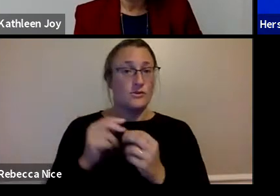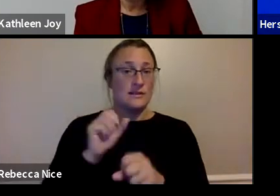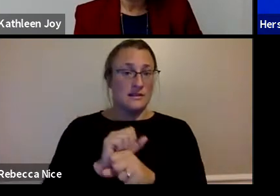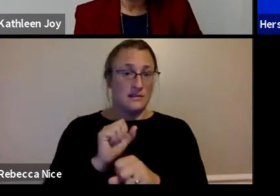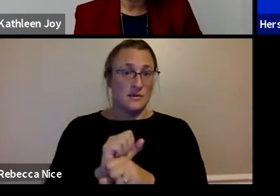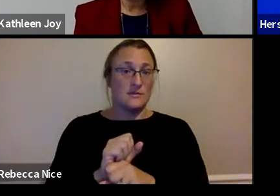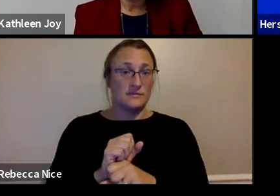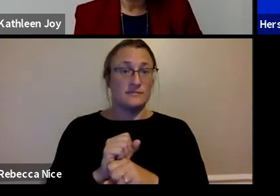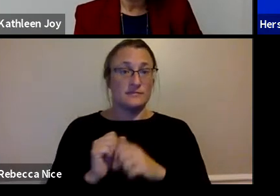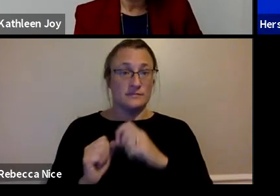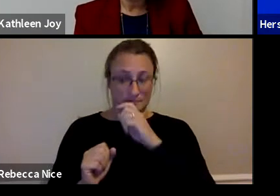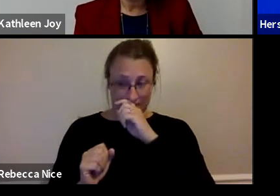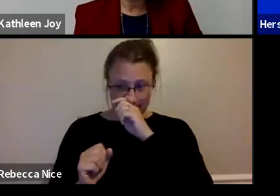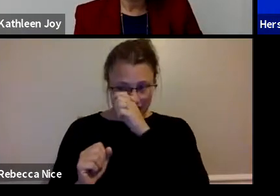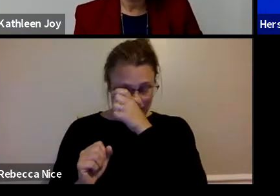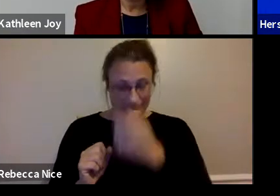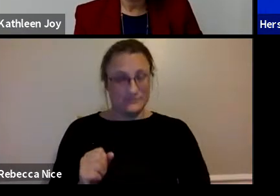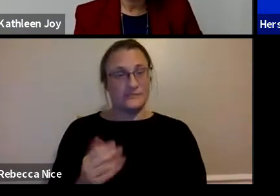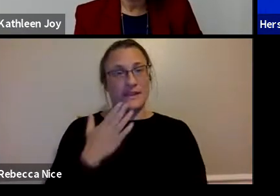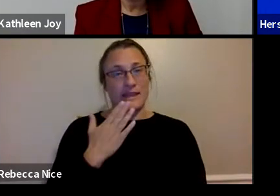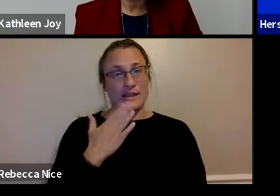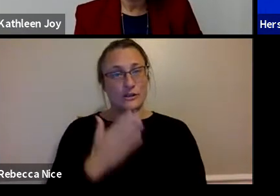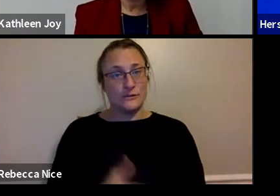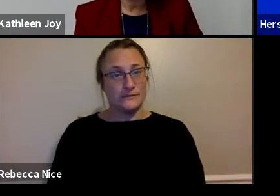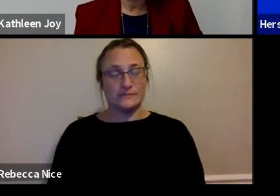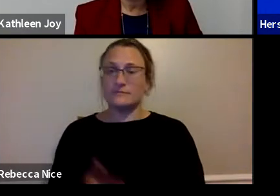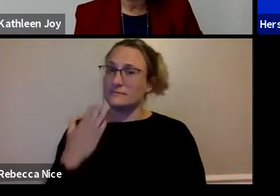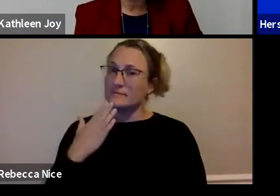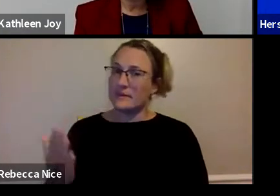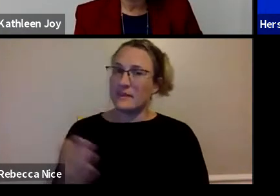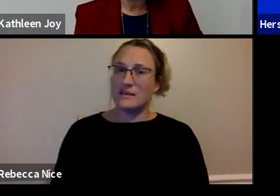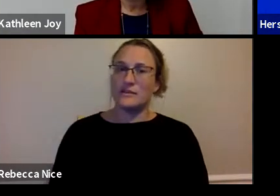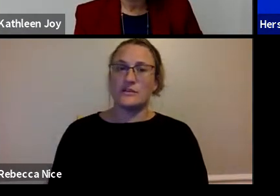well. Thank you for hearing me. Thank you.